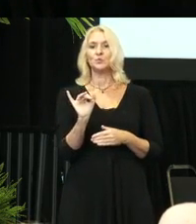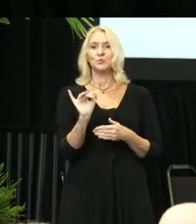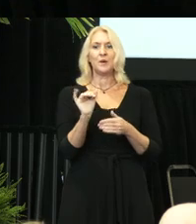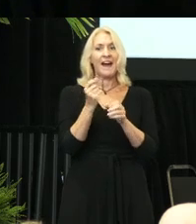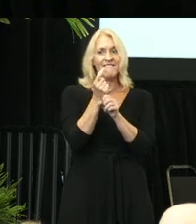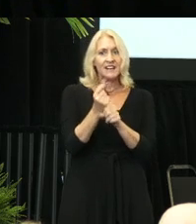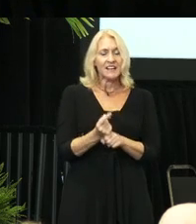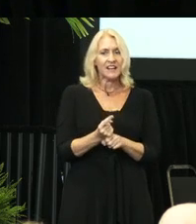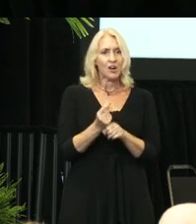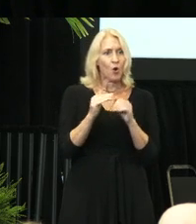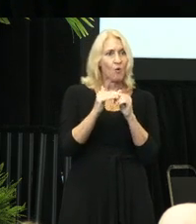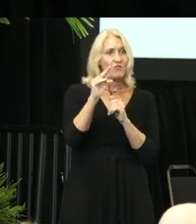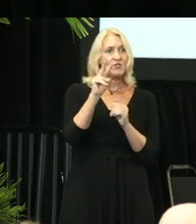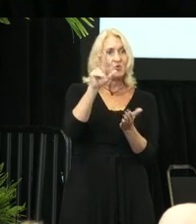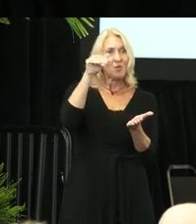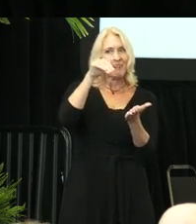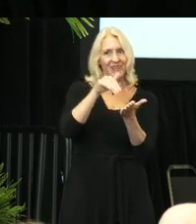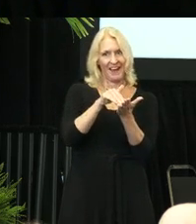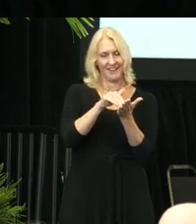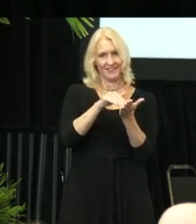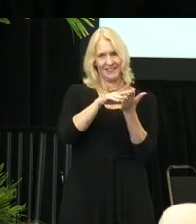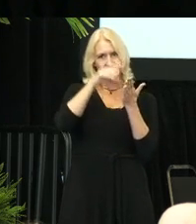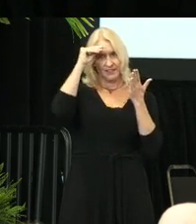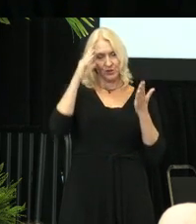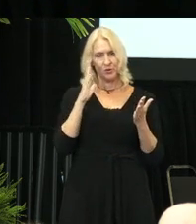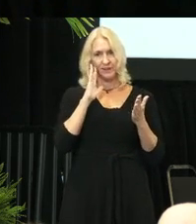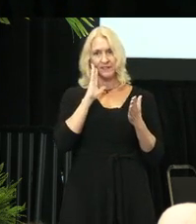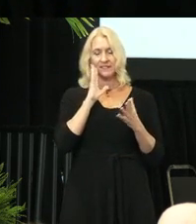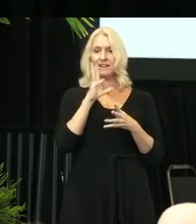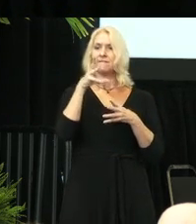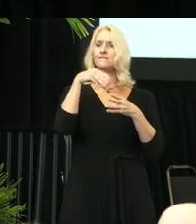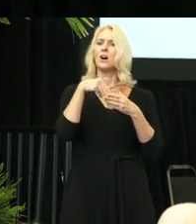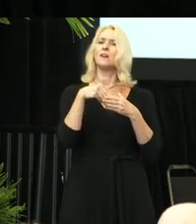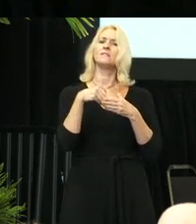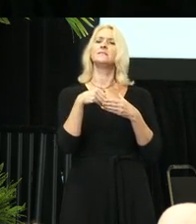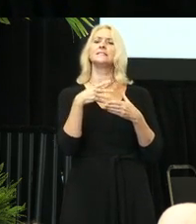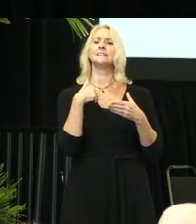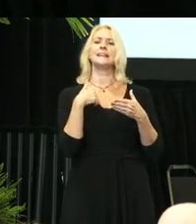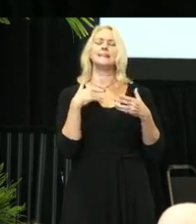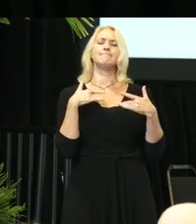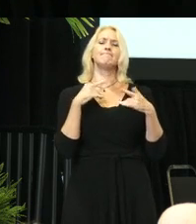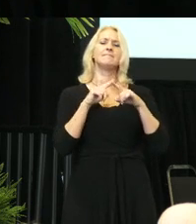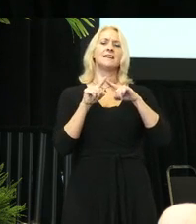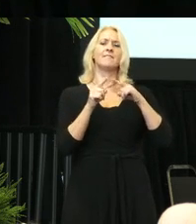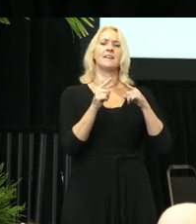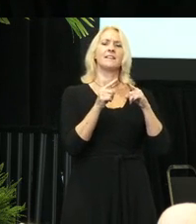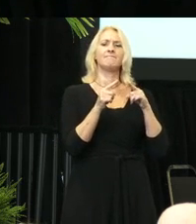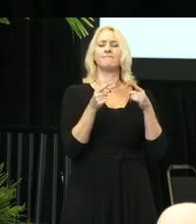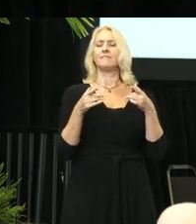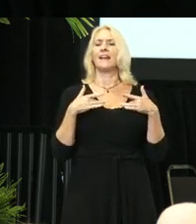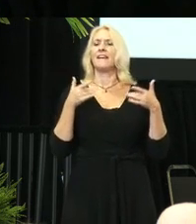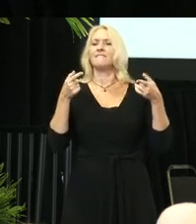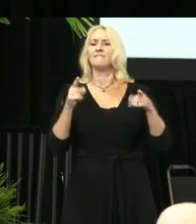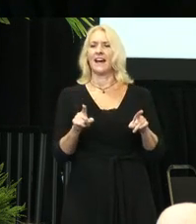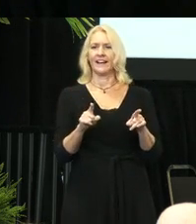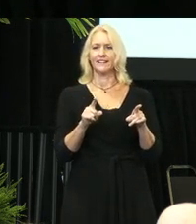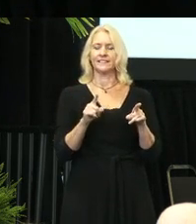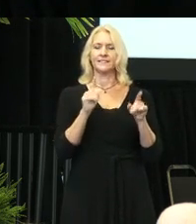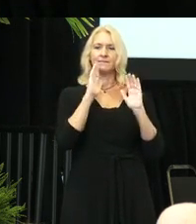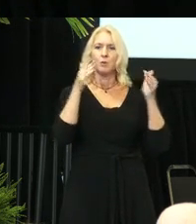more than 2,000 students participate in events surrounding a selected text that more than 24